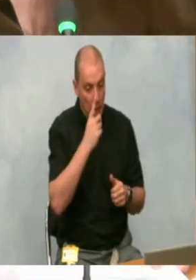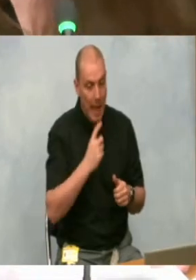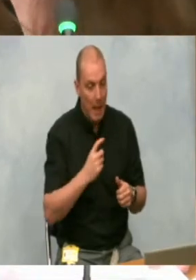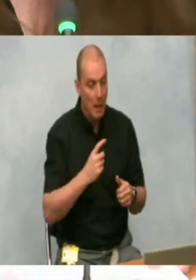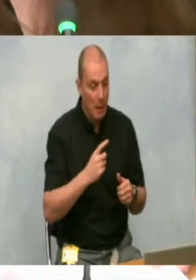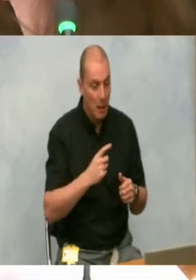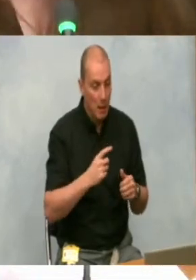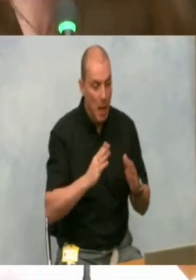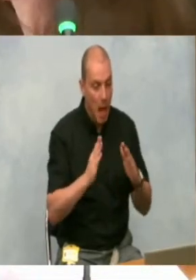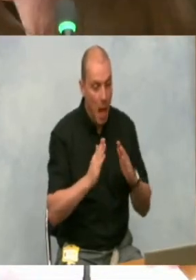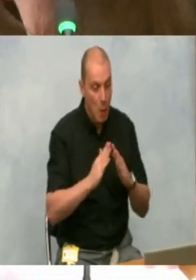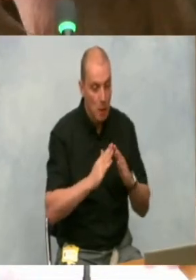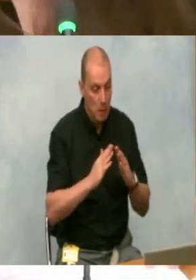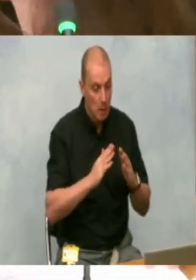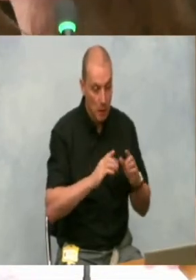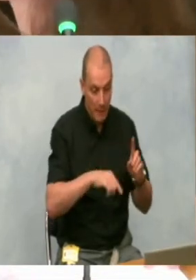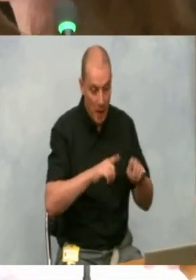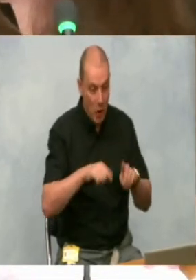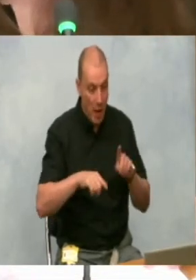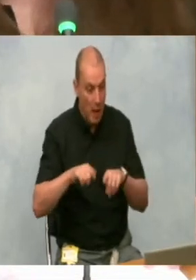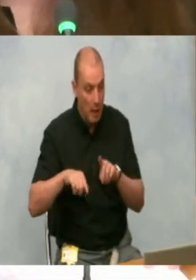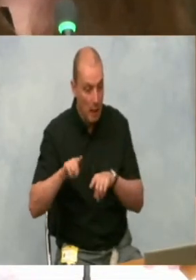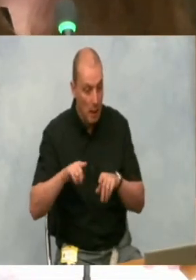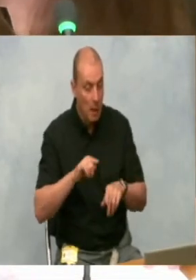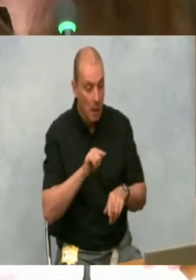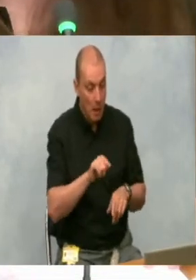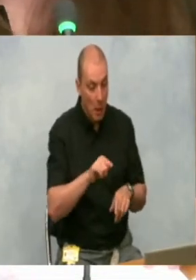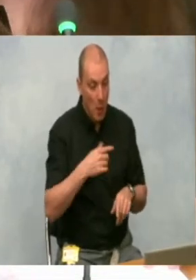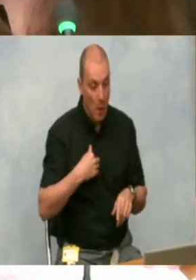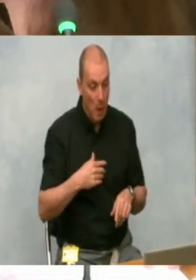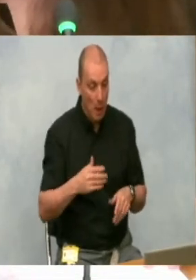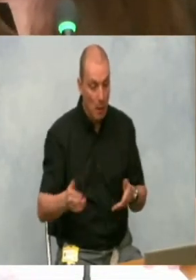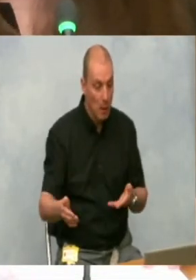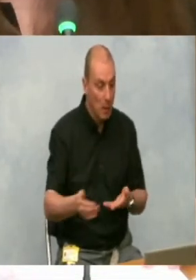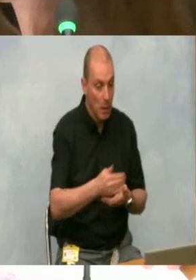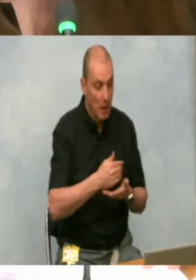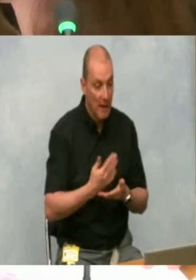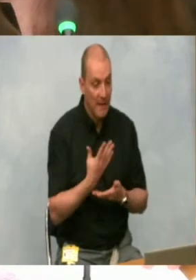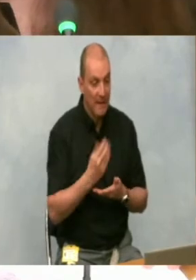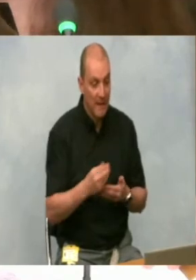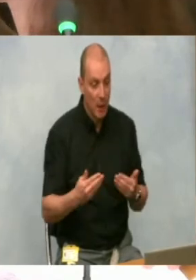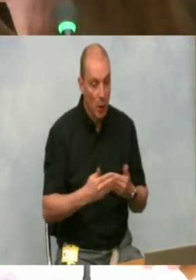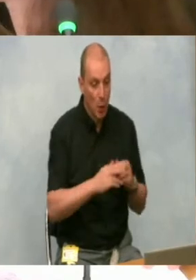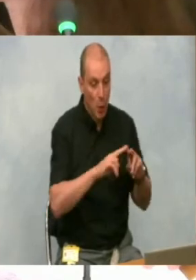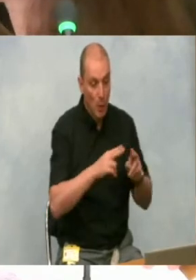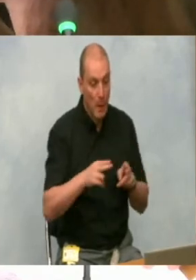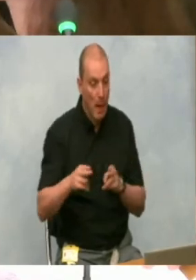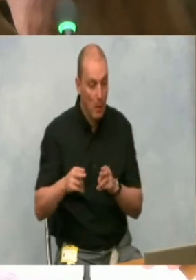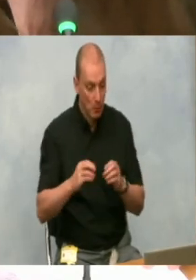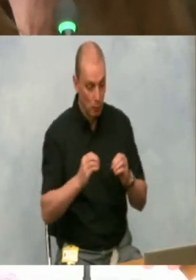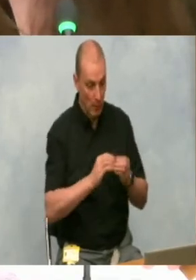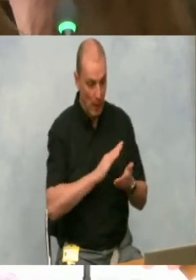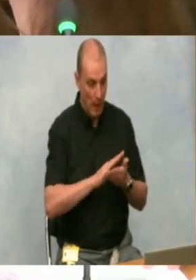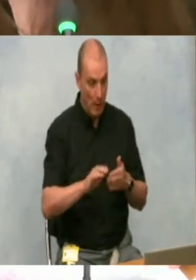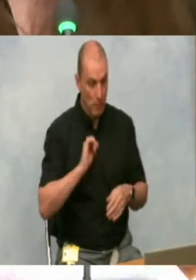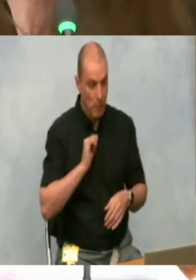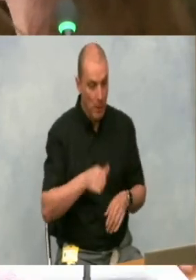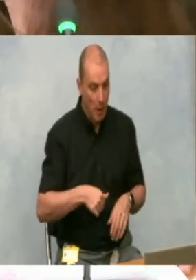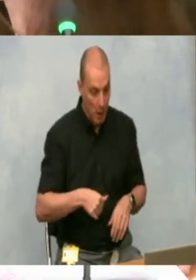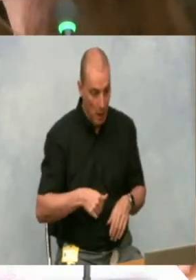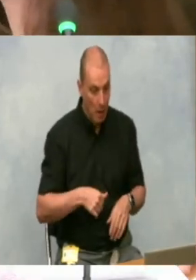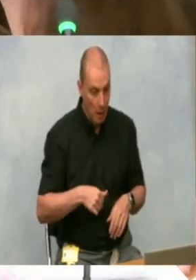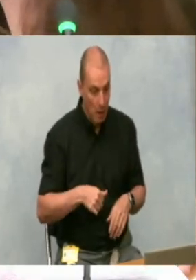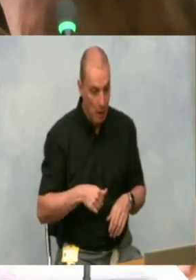of the report, which in this instance is seeking to acquire 50 new build properties at Brackenhill Farm, Hamilton, from the